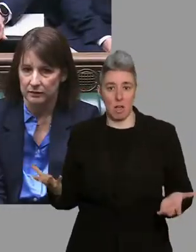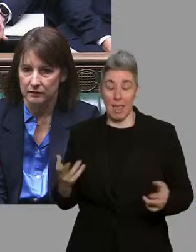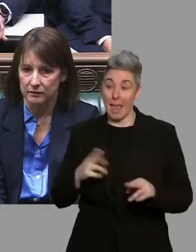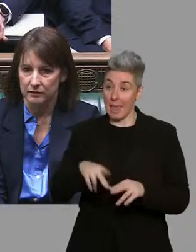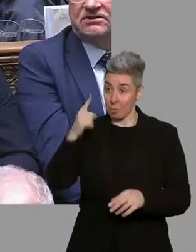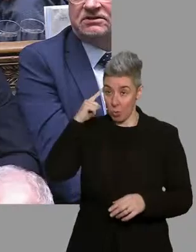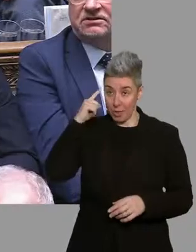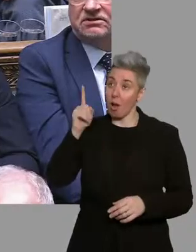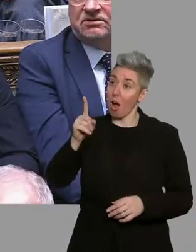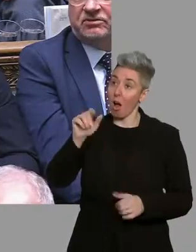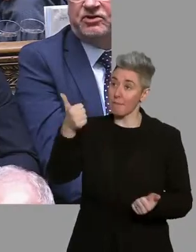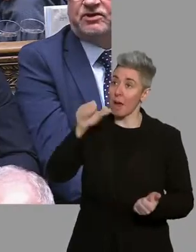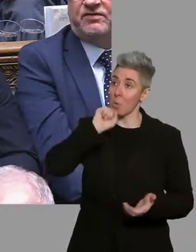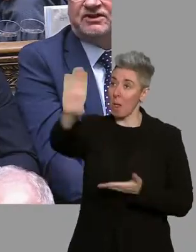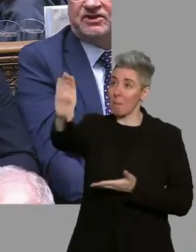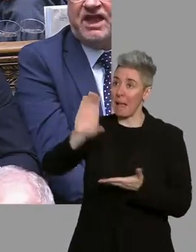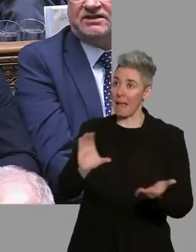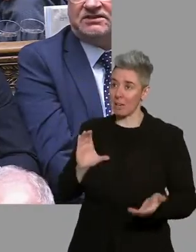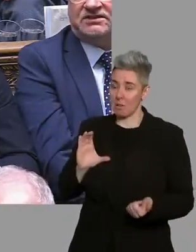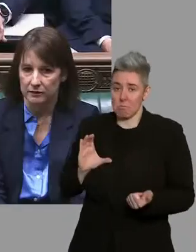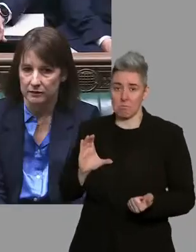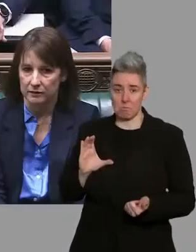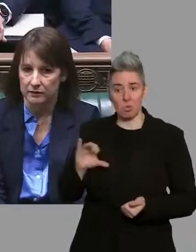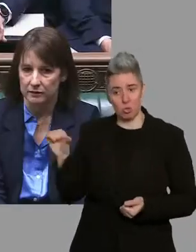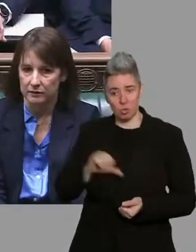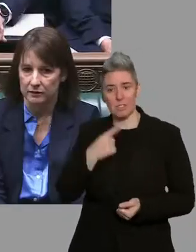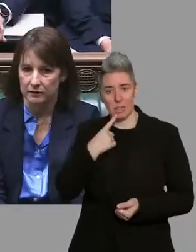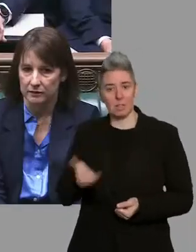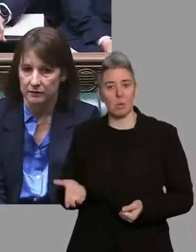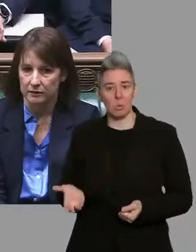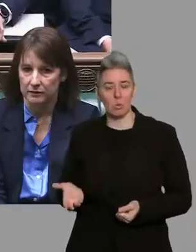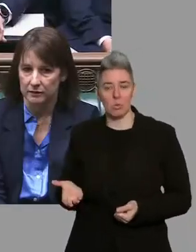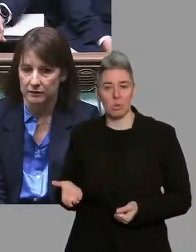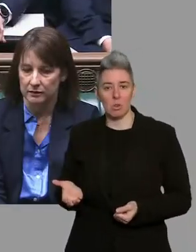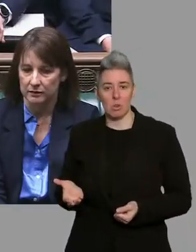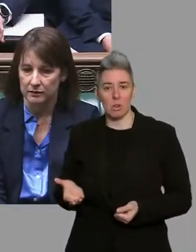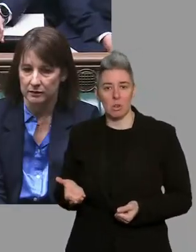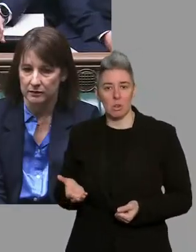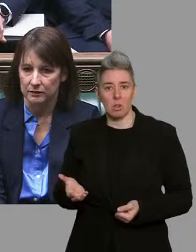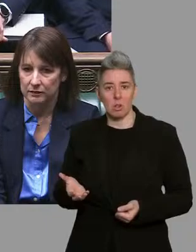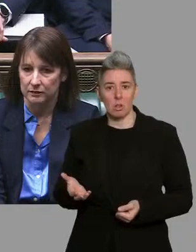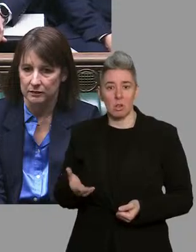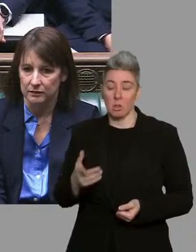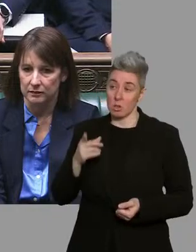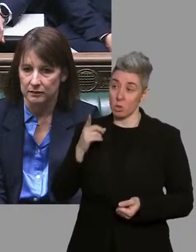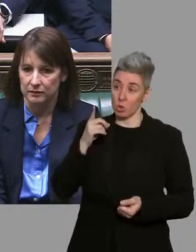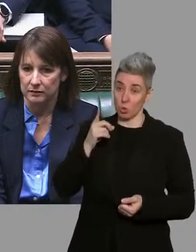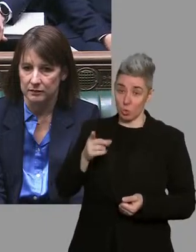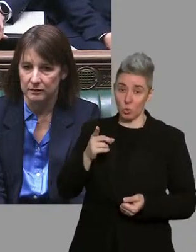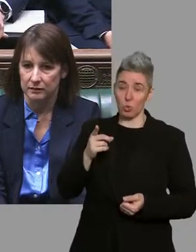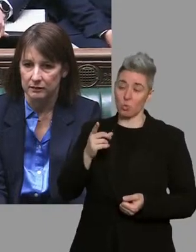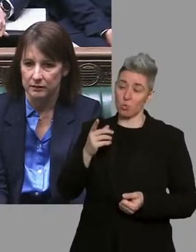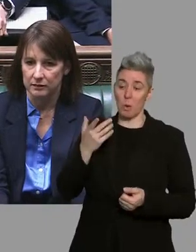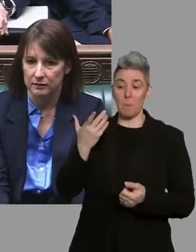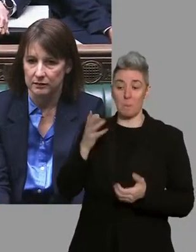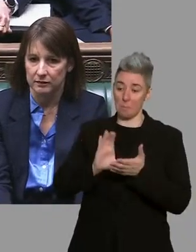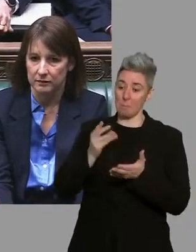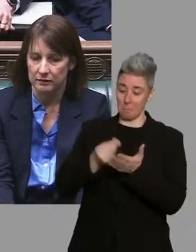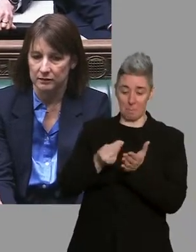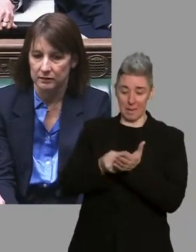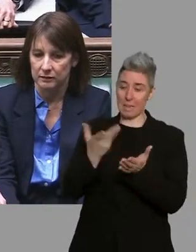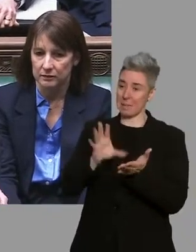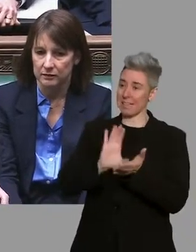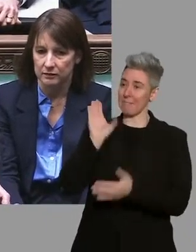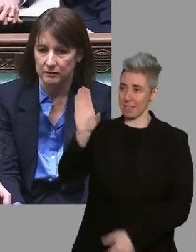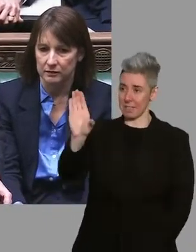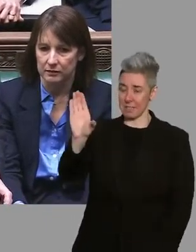so. What he's done is it's given the money, so now the SNP have the money, they have the power, and